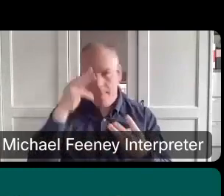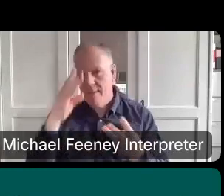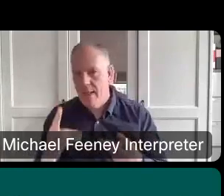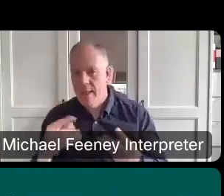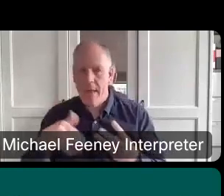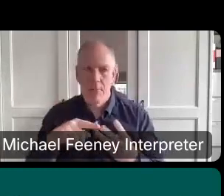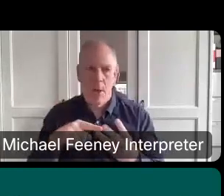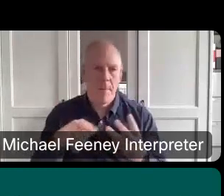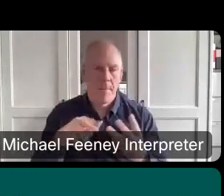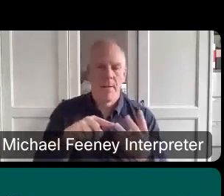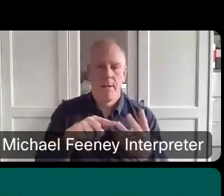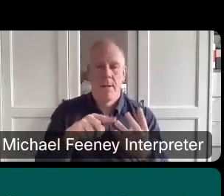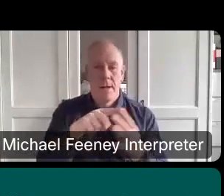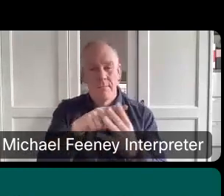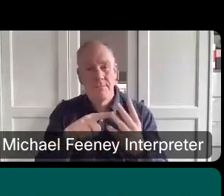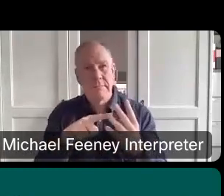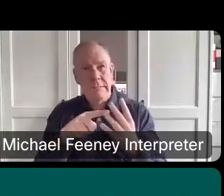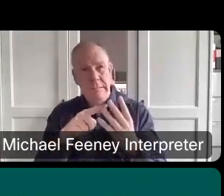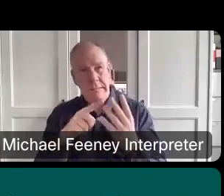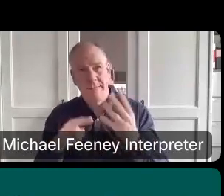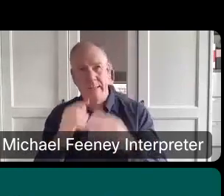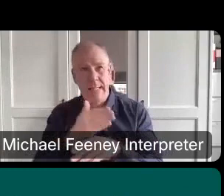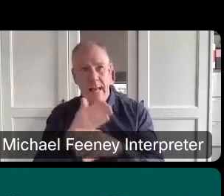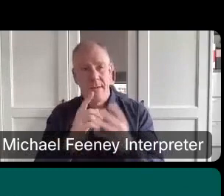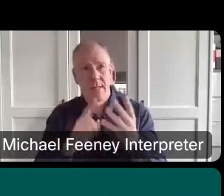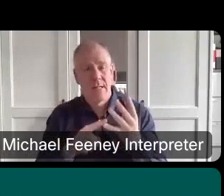backgrounds. Just trying to think of all the staff I have.